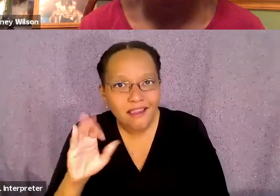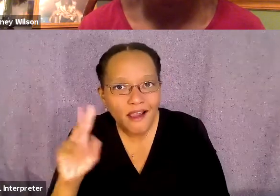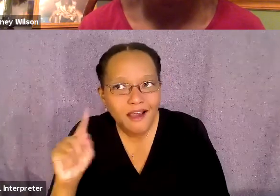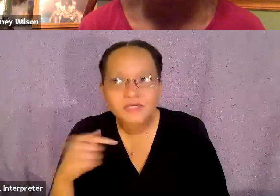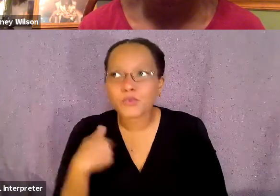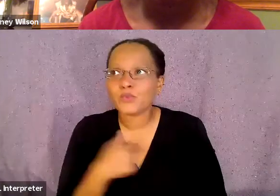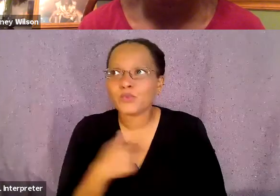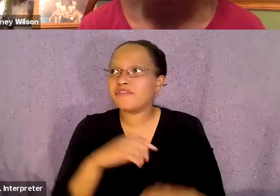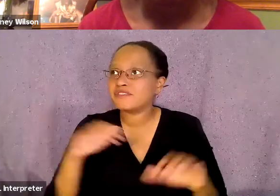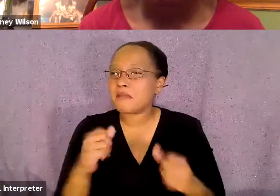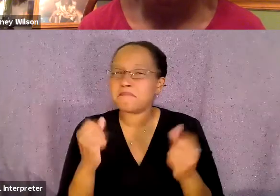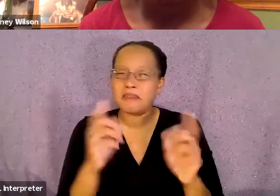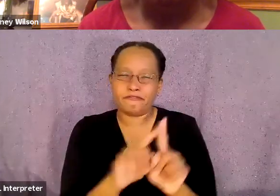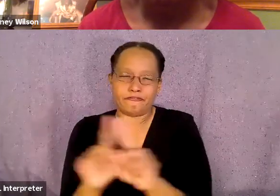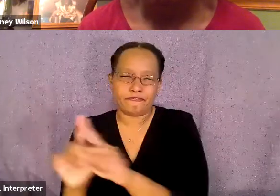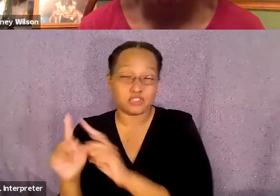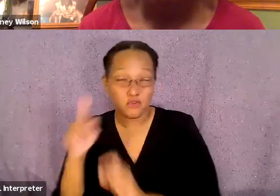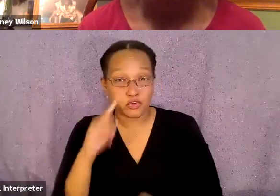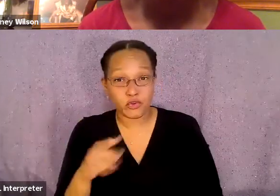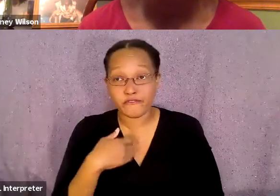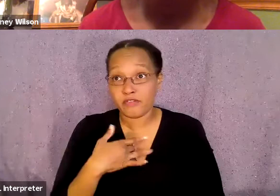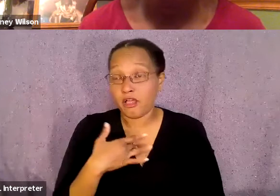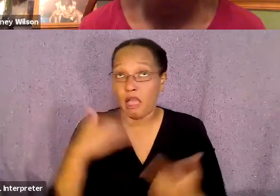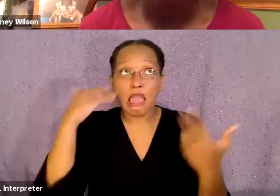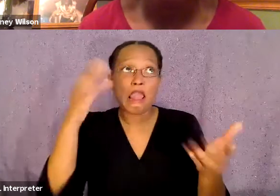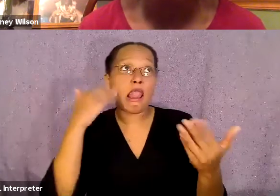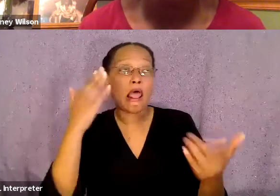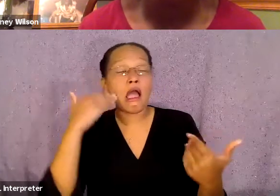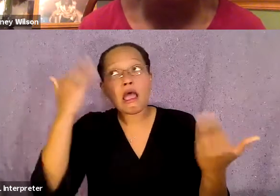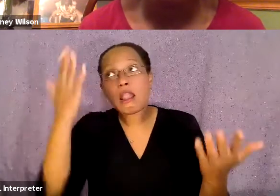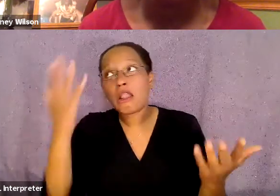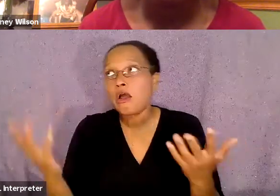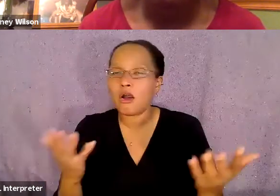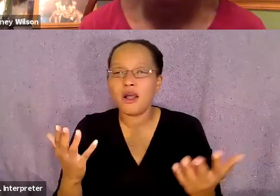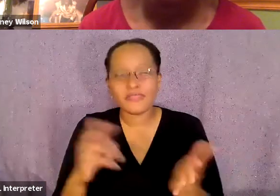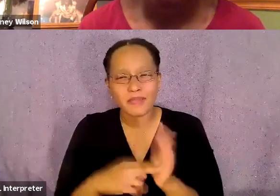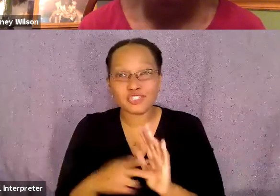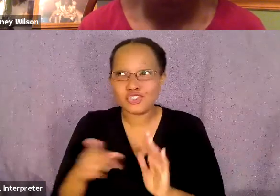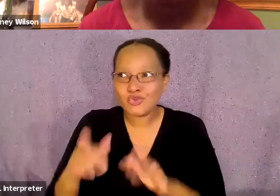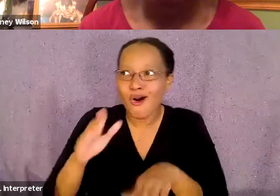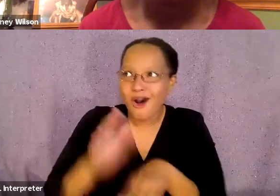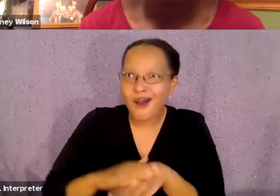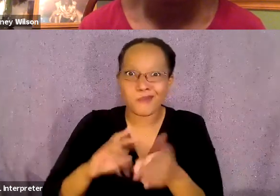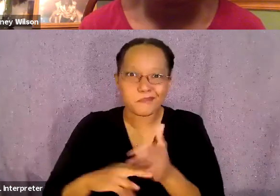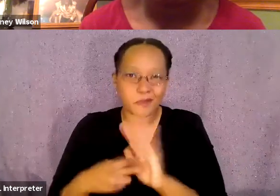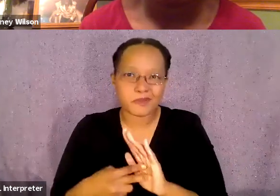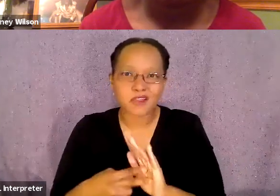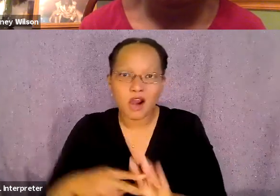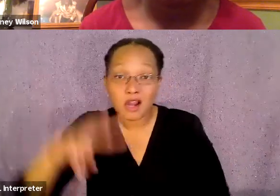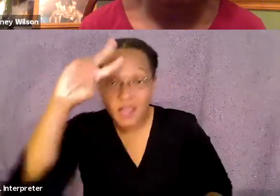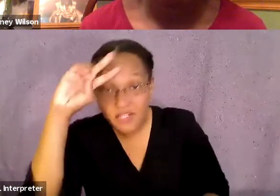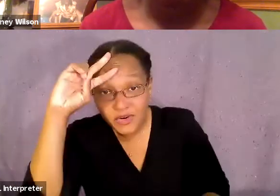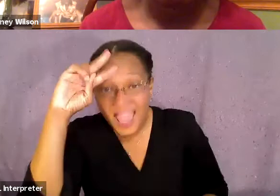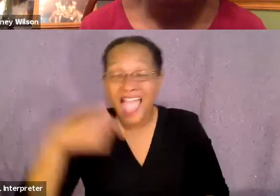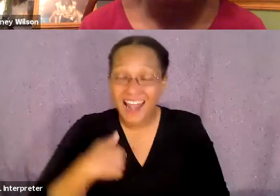and not do the work, you're being willfully obtuse. And if you're going to be willfully obtuse, and I can willfully and willingly